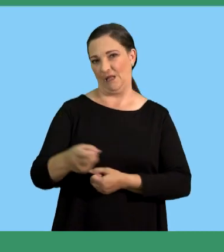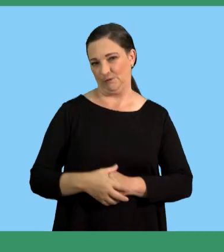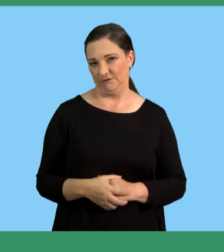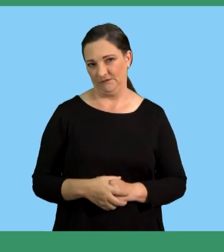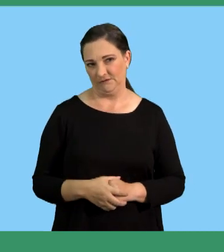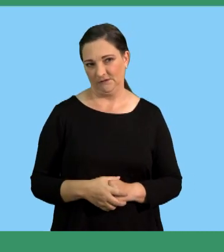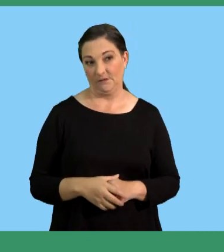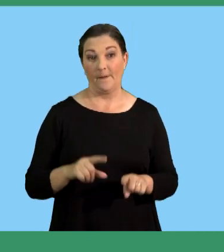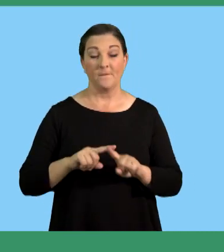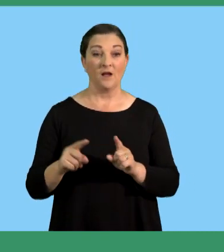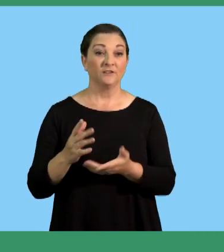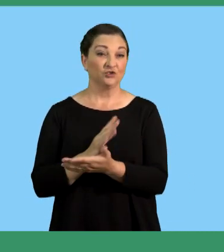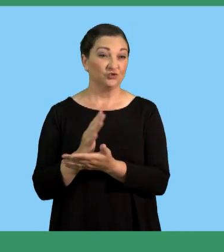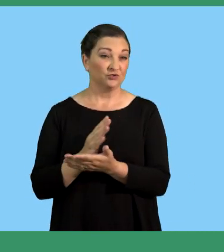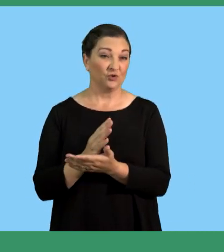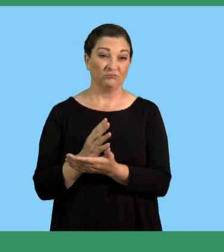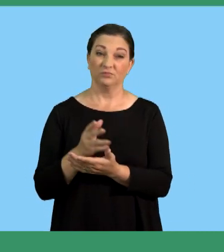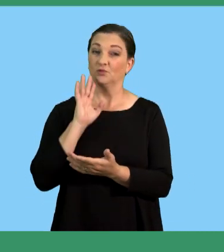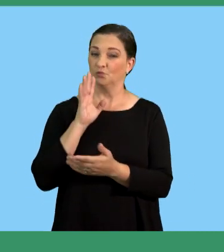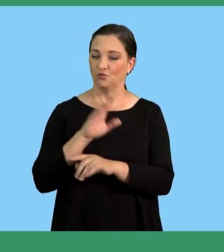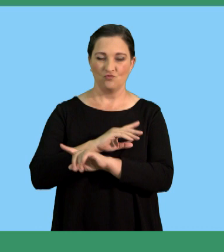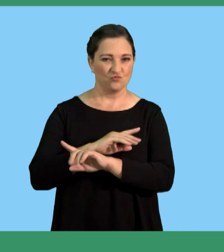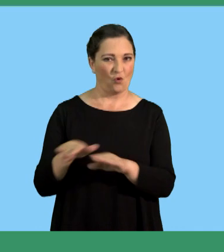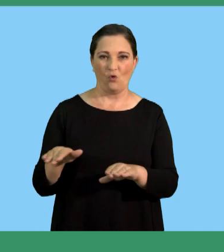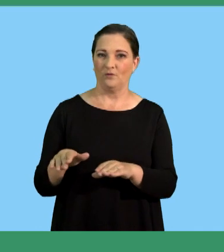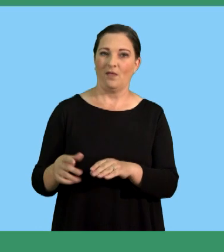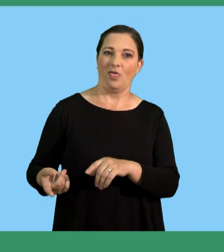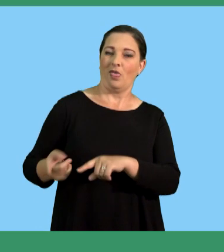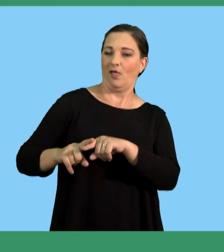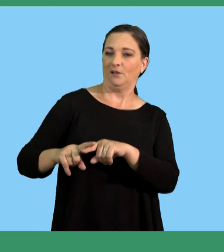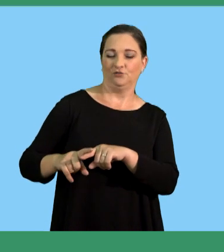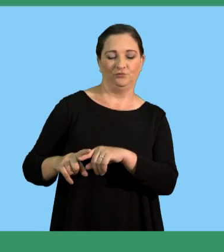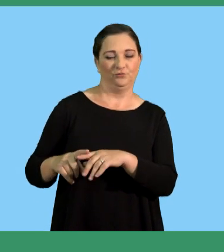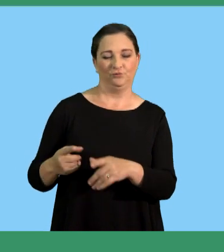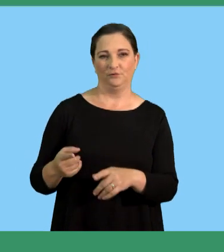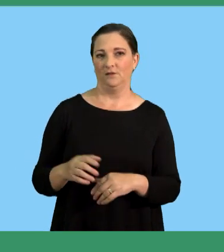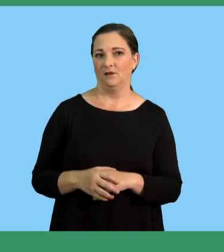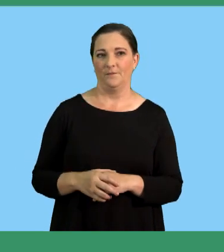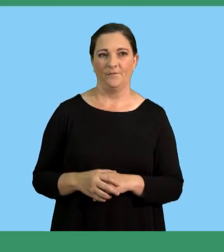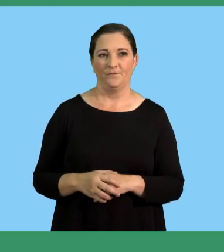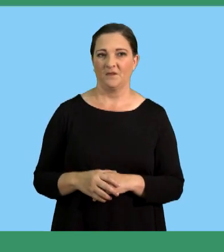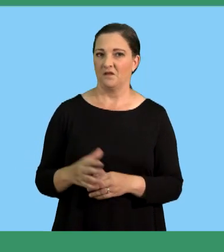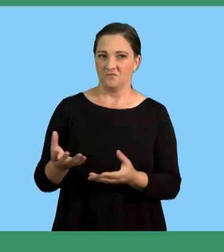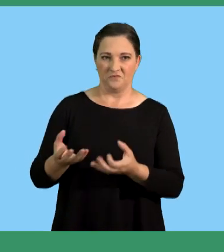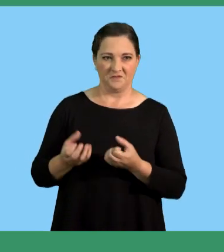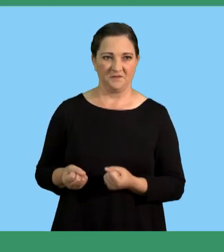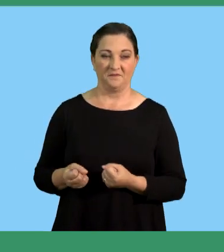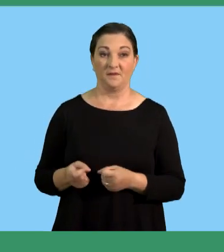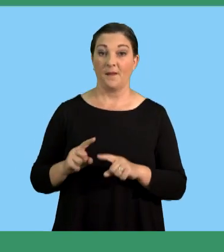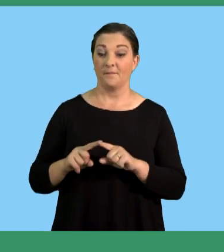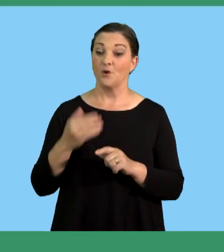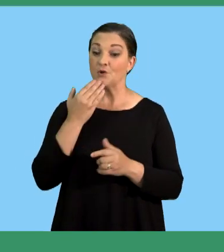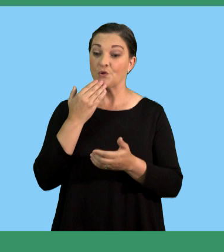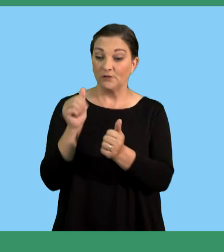shareholders do not receive extra dividends in a case of surplus or profits now. Then cumulative preference share. Shareholders